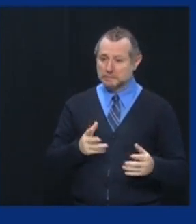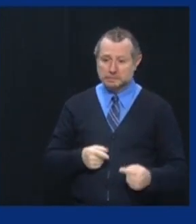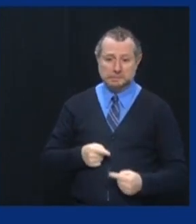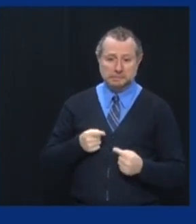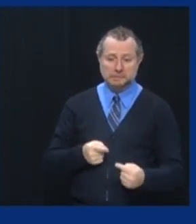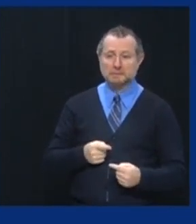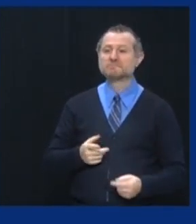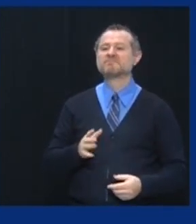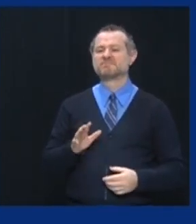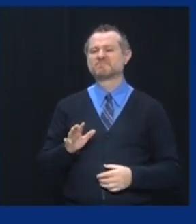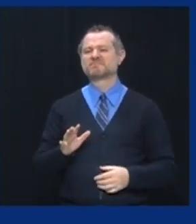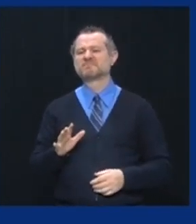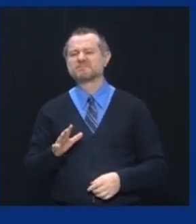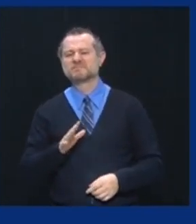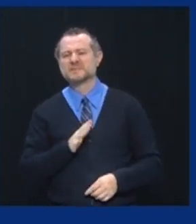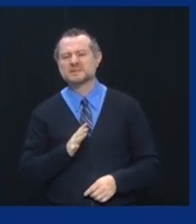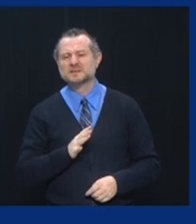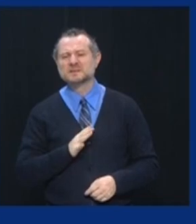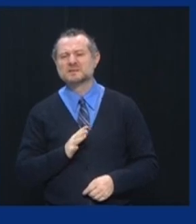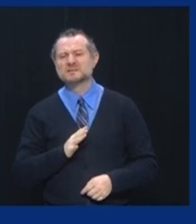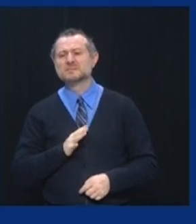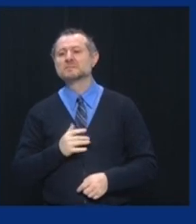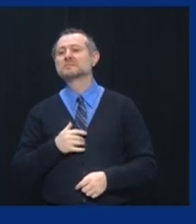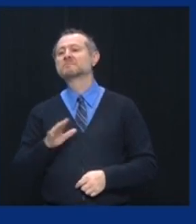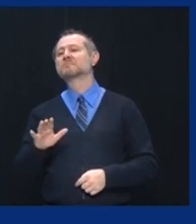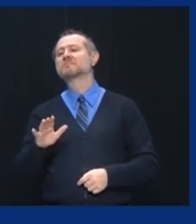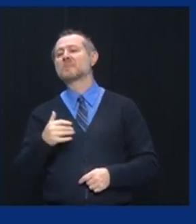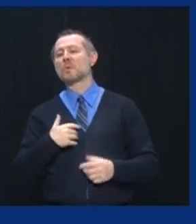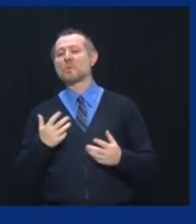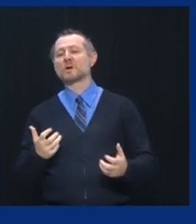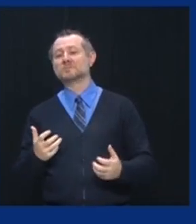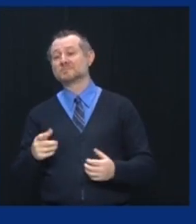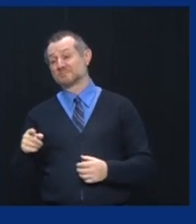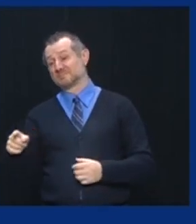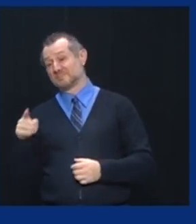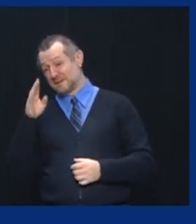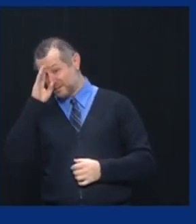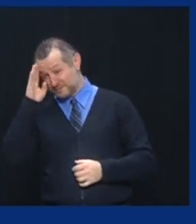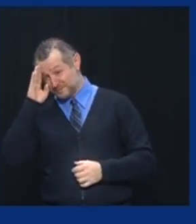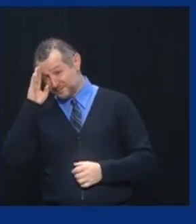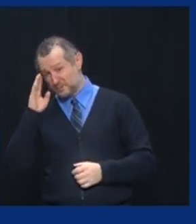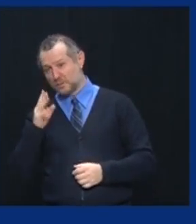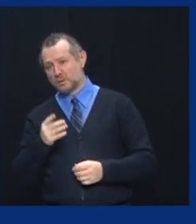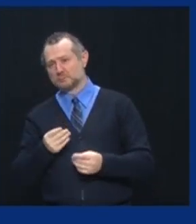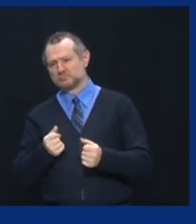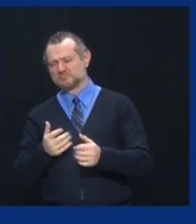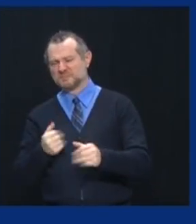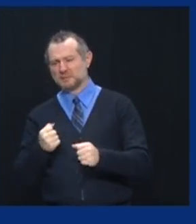fine. But then I want to use a hospital that does do it well.